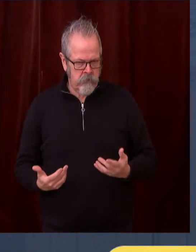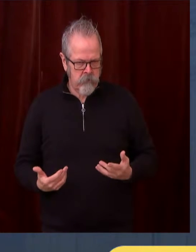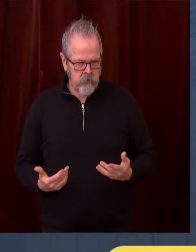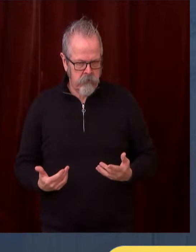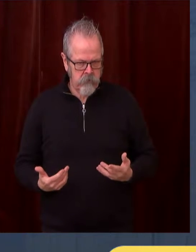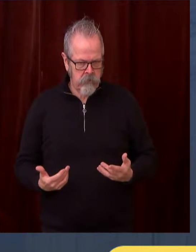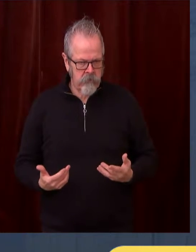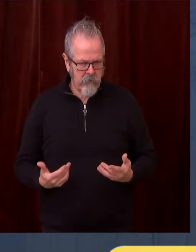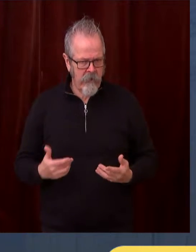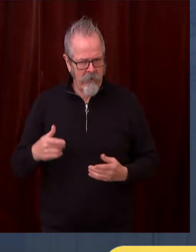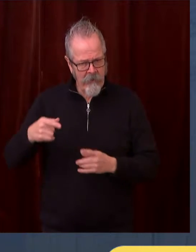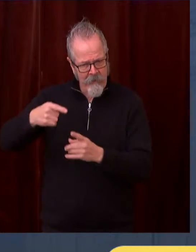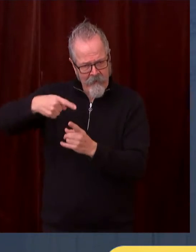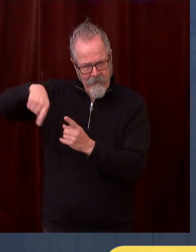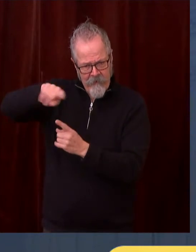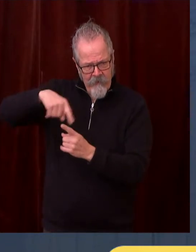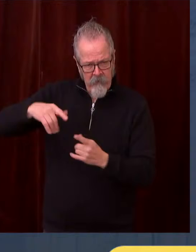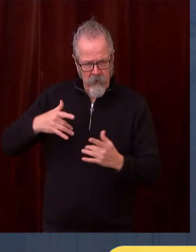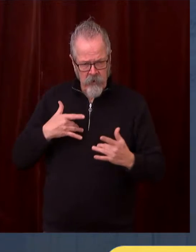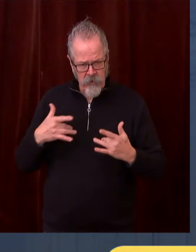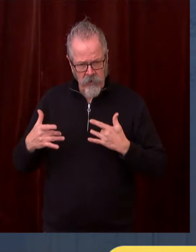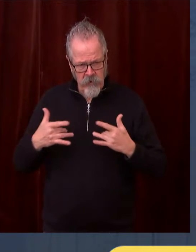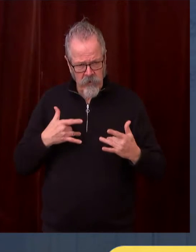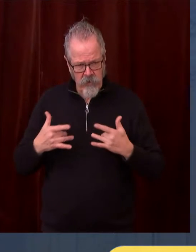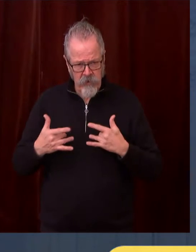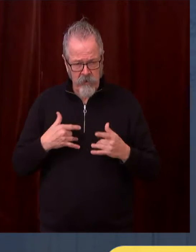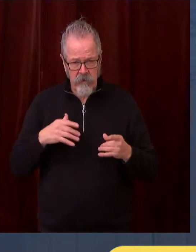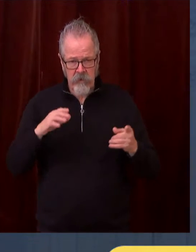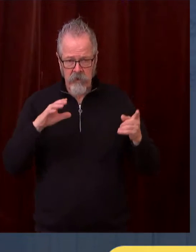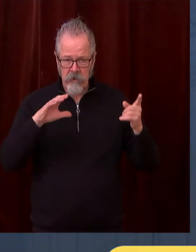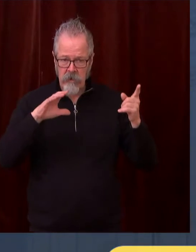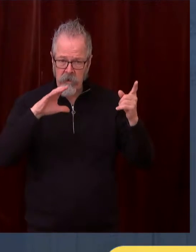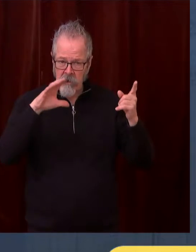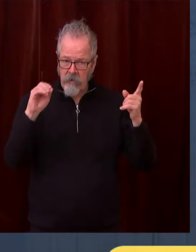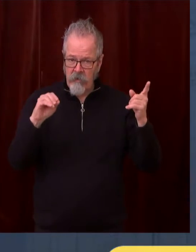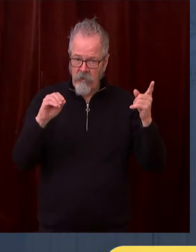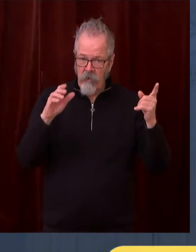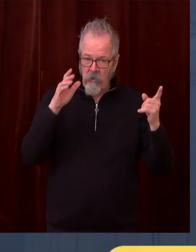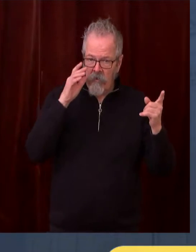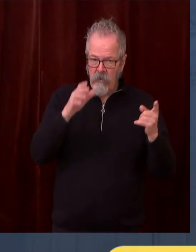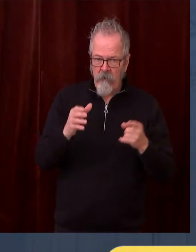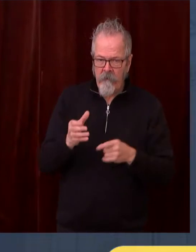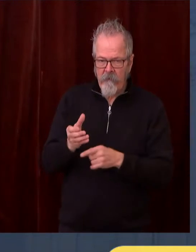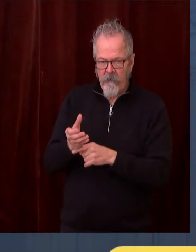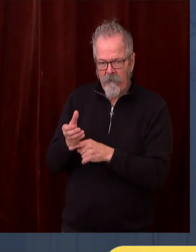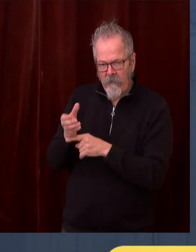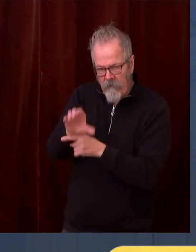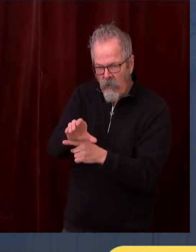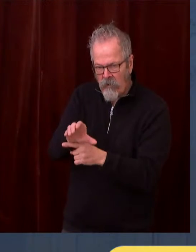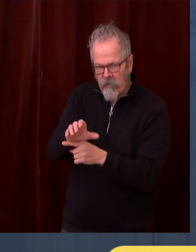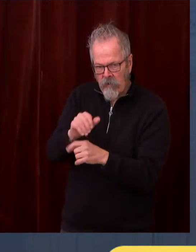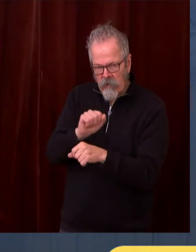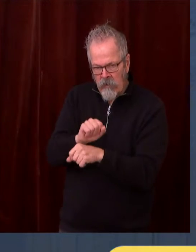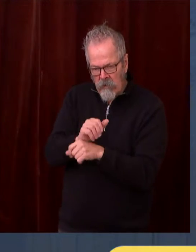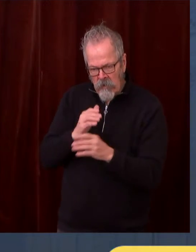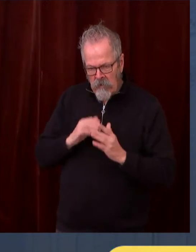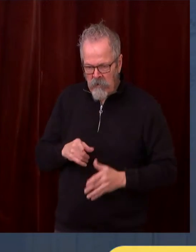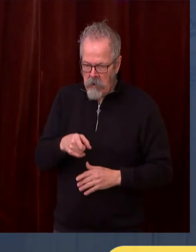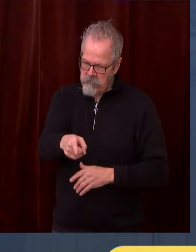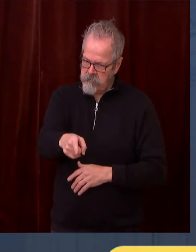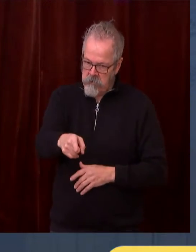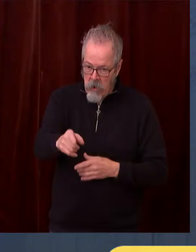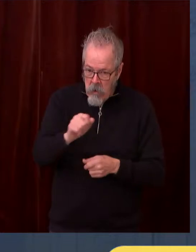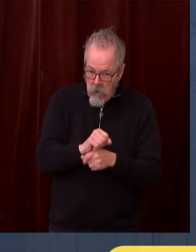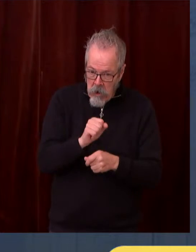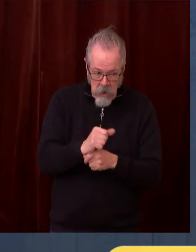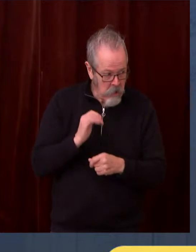take this vaccine? What measures can be done if people say, I don't want to take it for whatever their reasons,